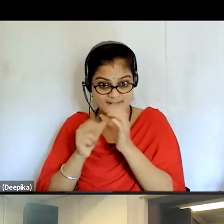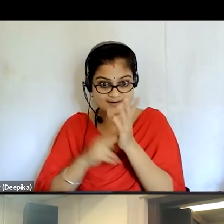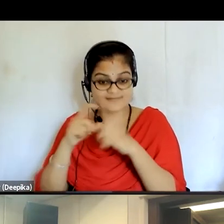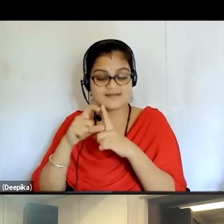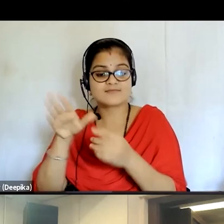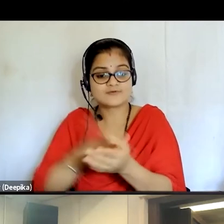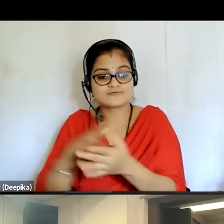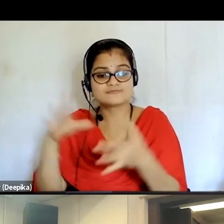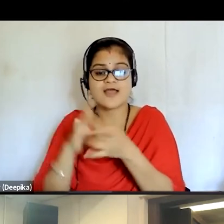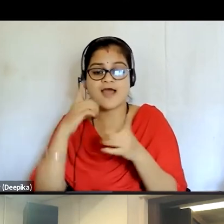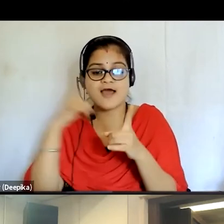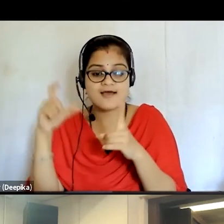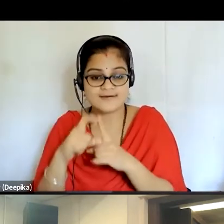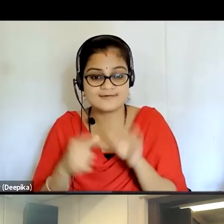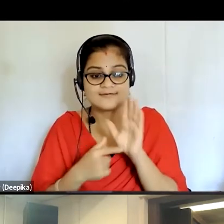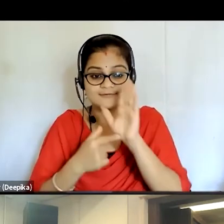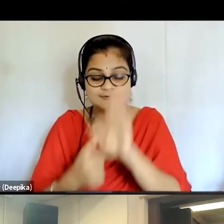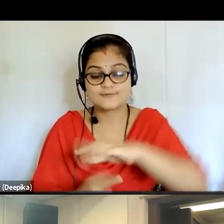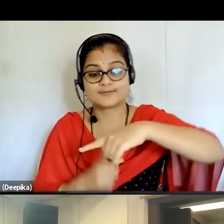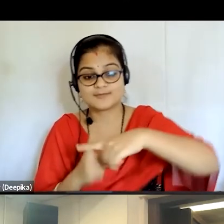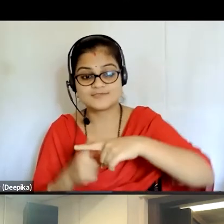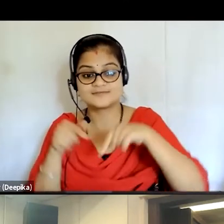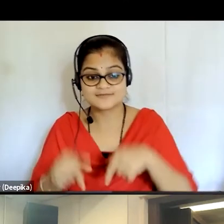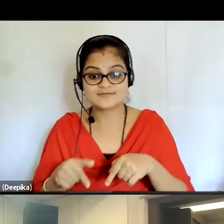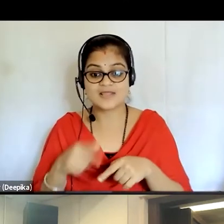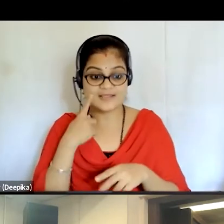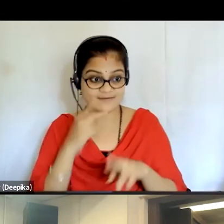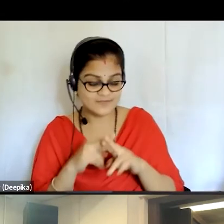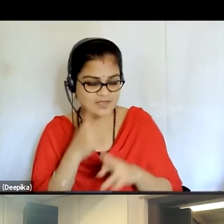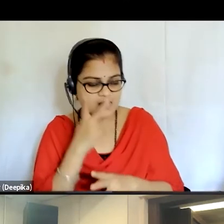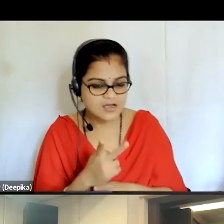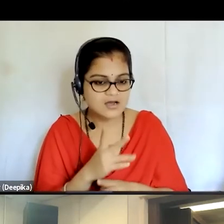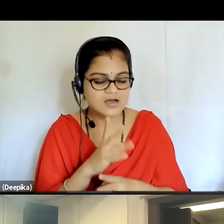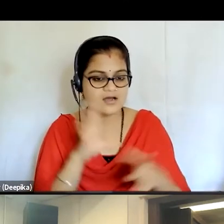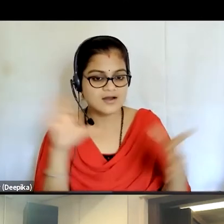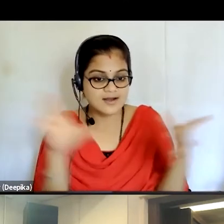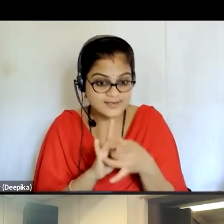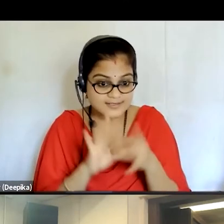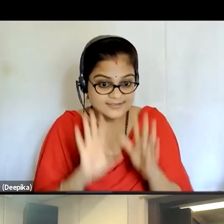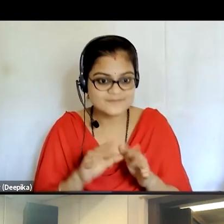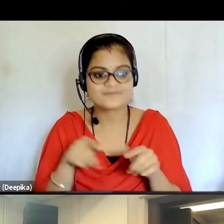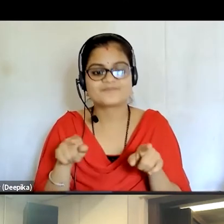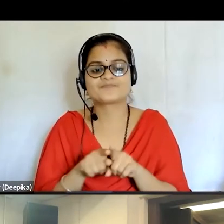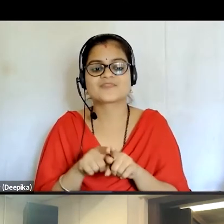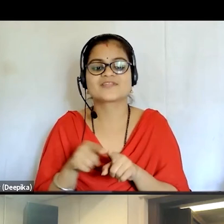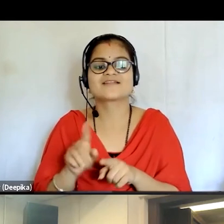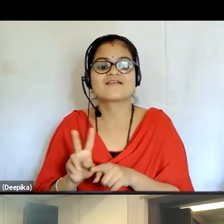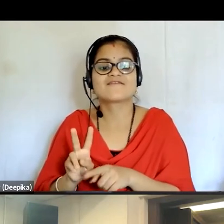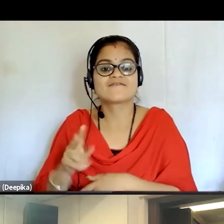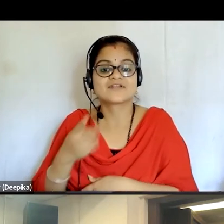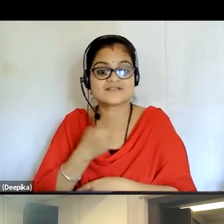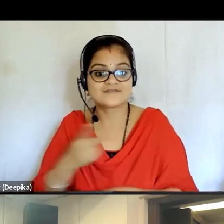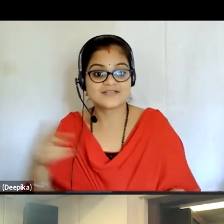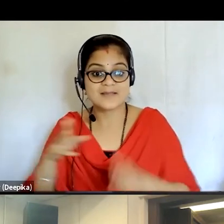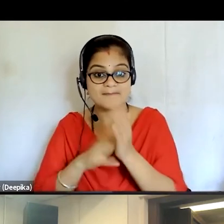experience for anybody who is interacting with your brand, and therefore represent all the values that